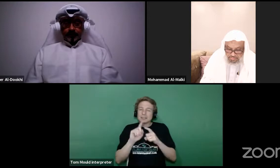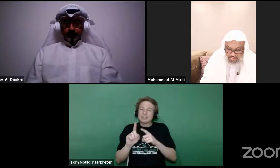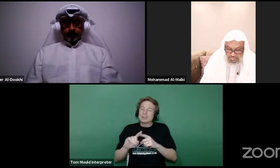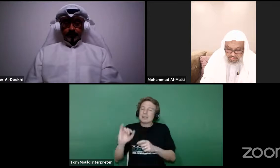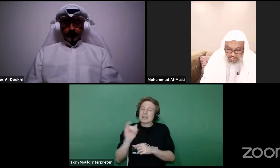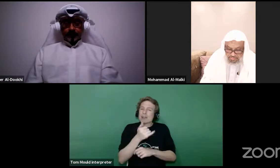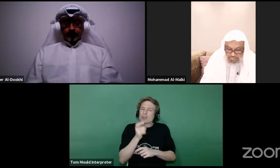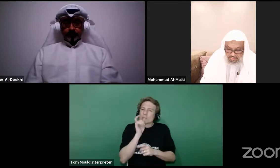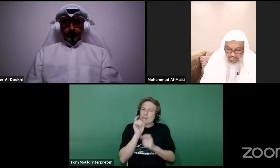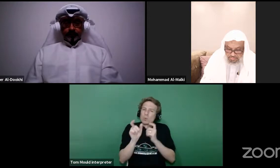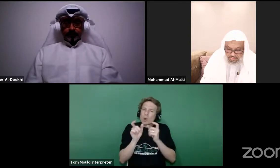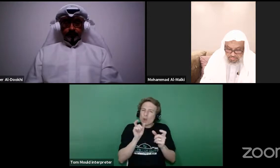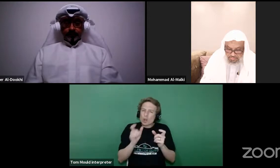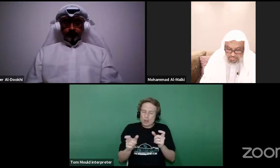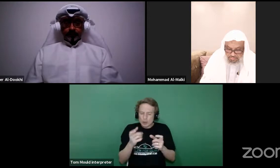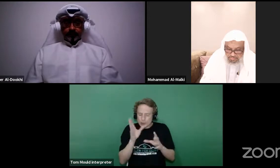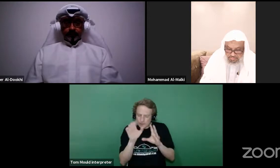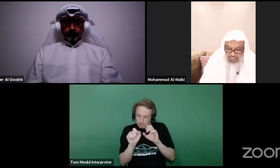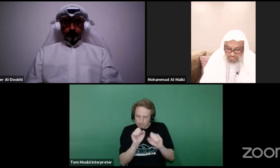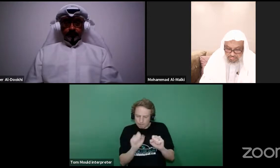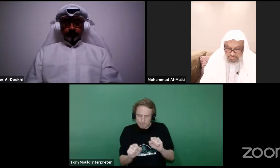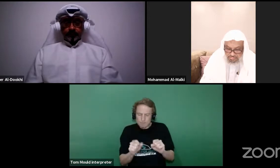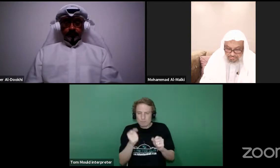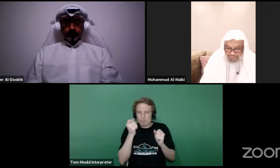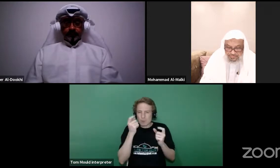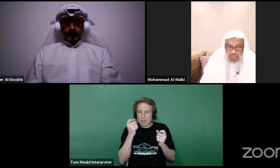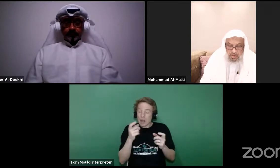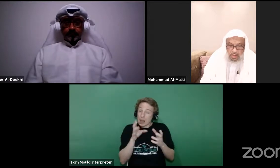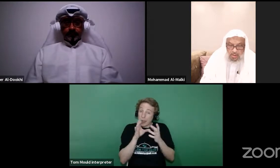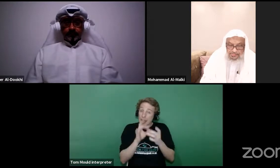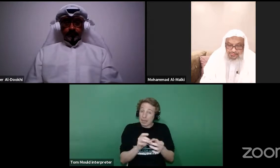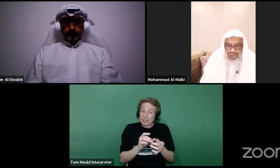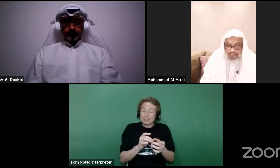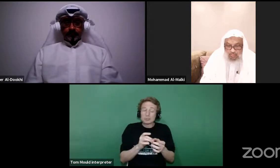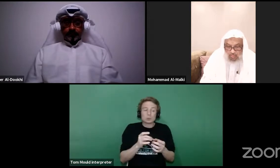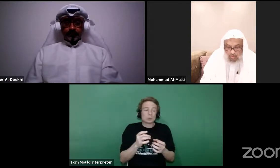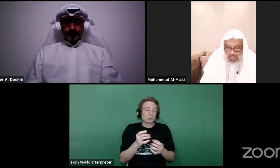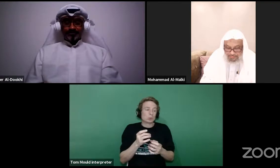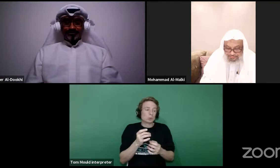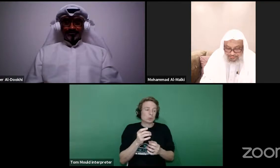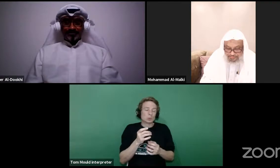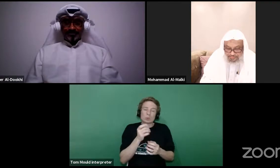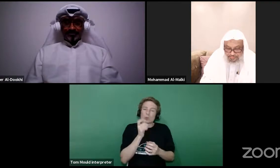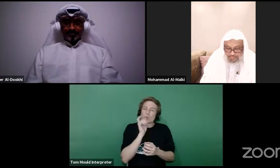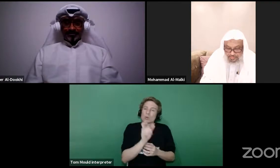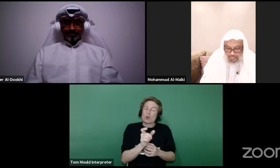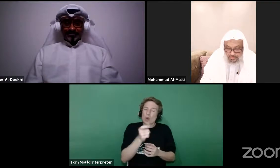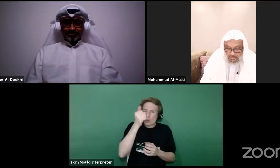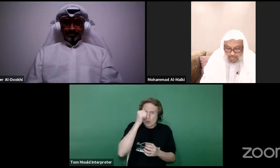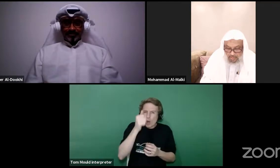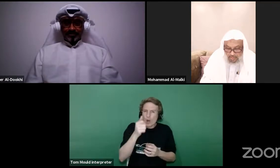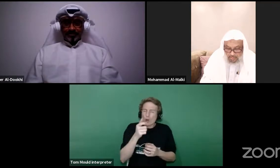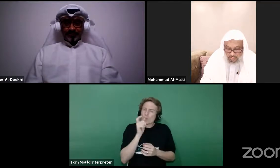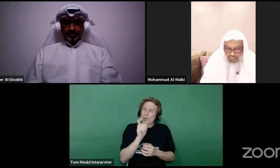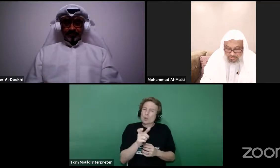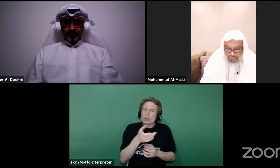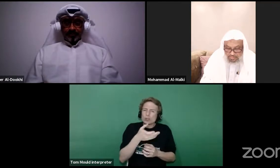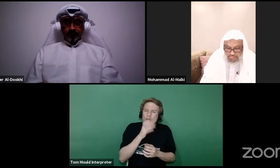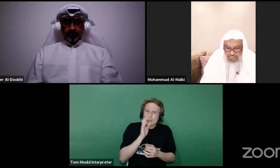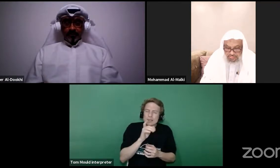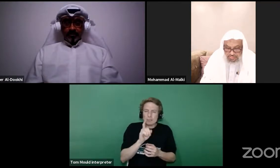to know and also the verb to drink. But it's very difficult to translate, but it's a regular form is what the Sheikh was